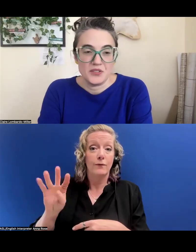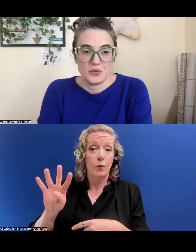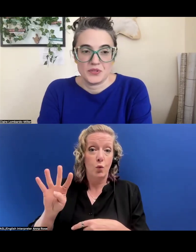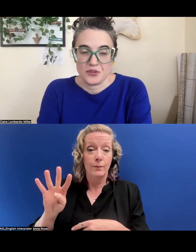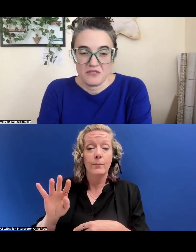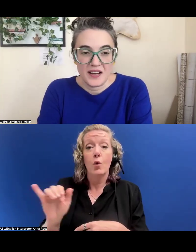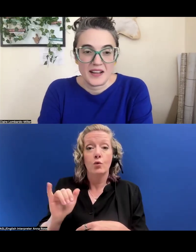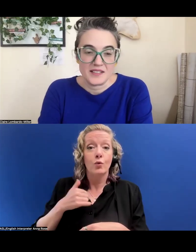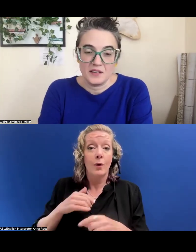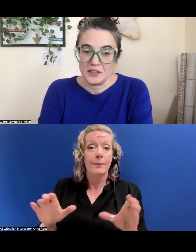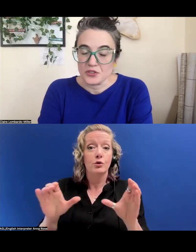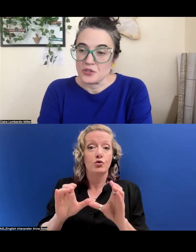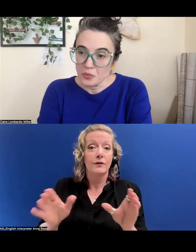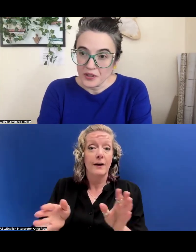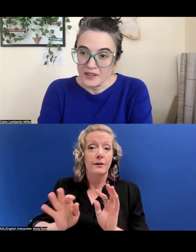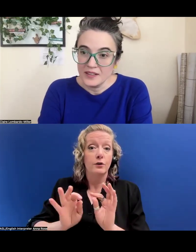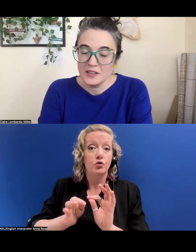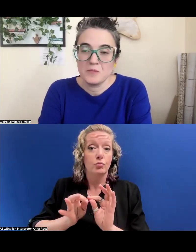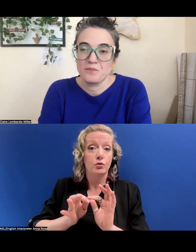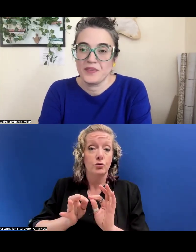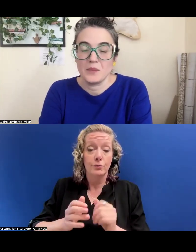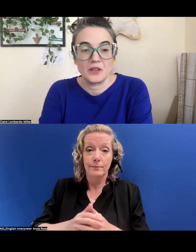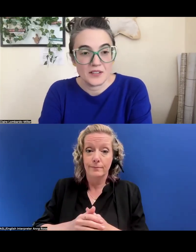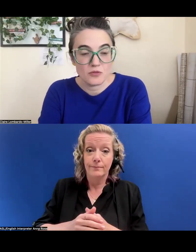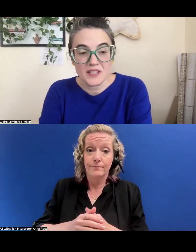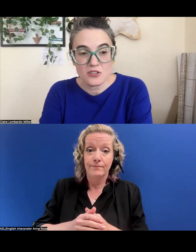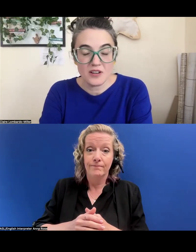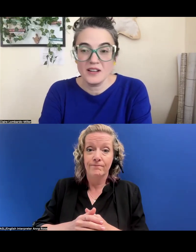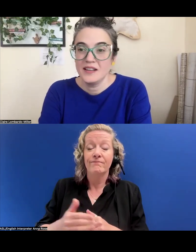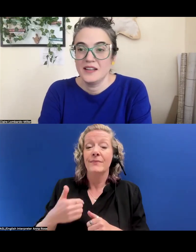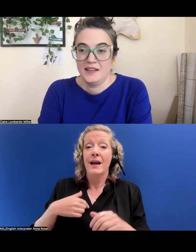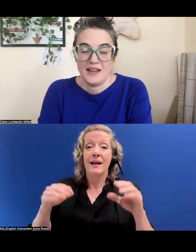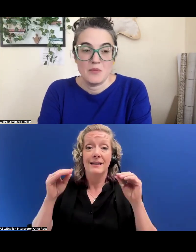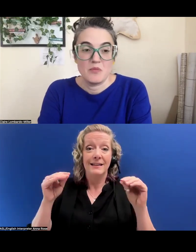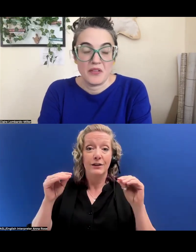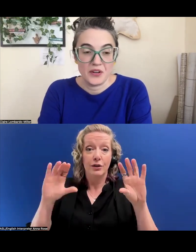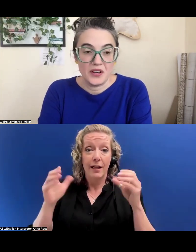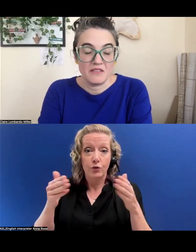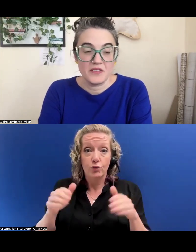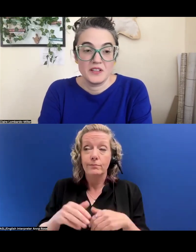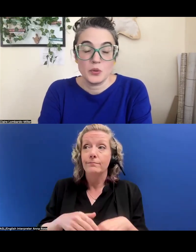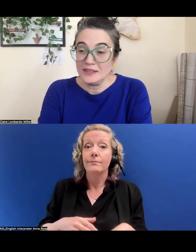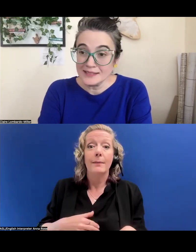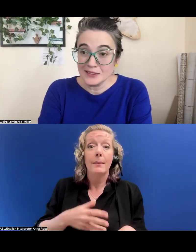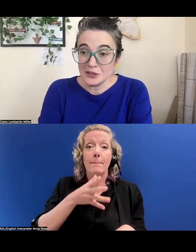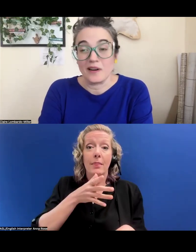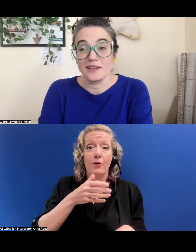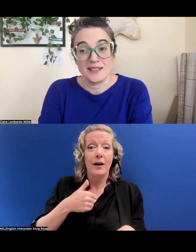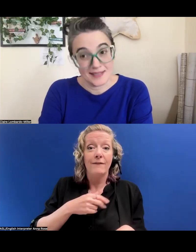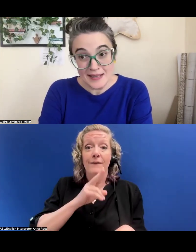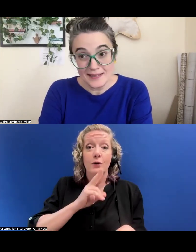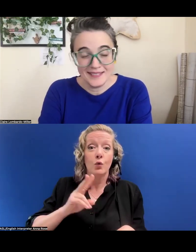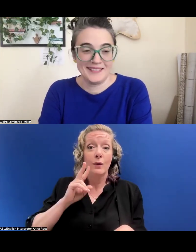I'm also a certified ASL English interpreter. I'm a classroom teacher. I'm a mother of twins who